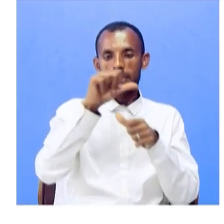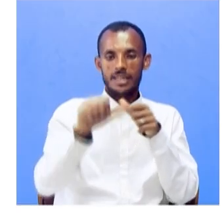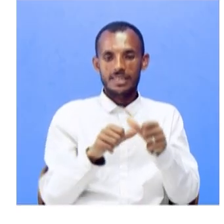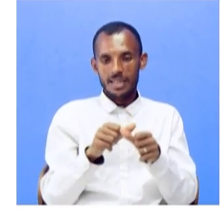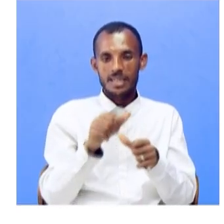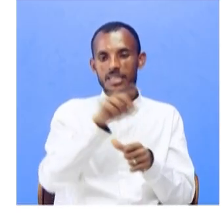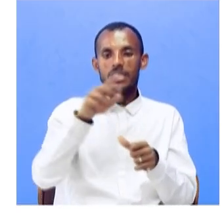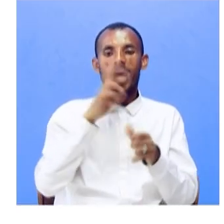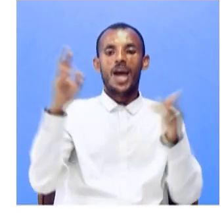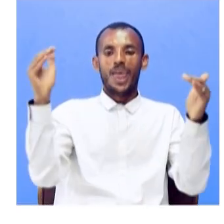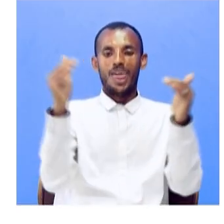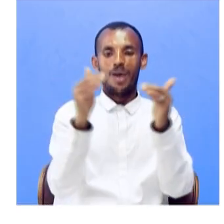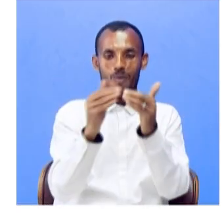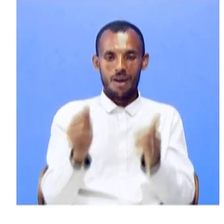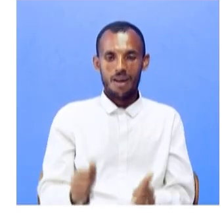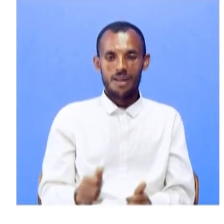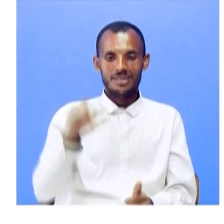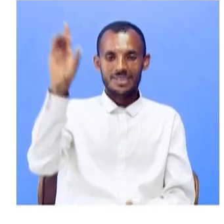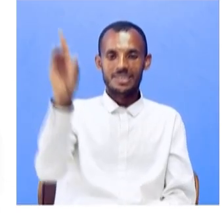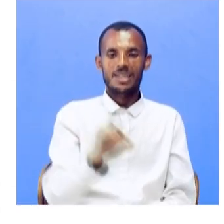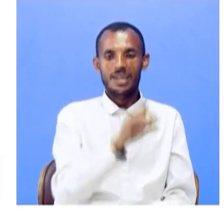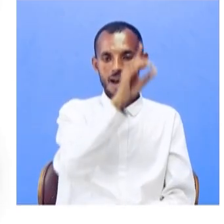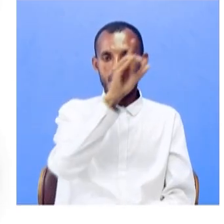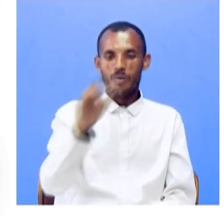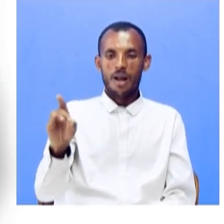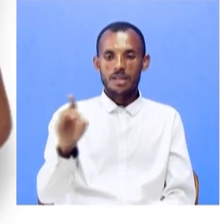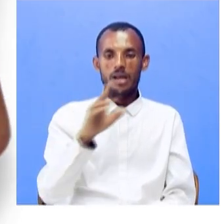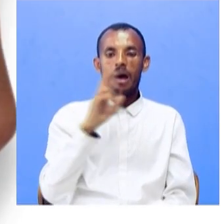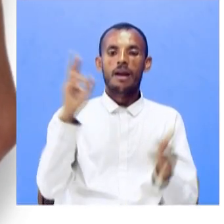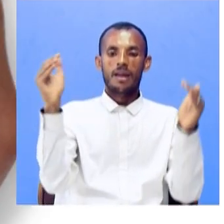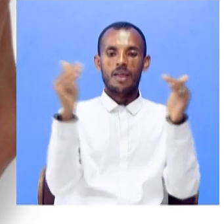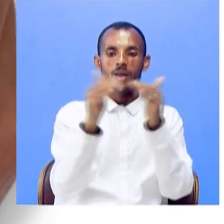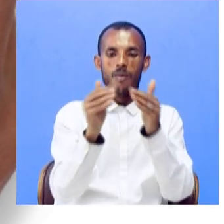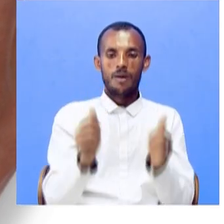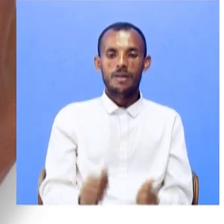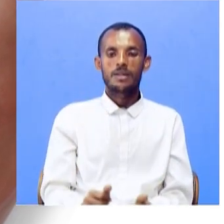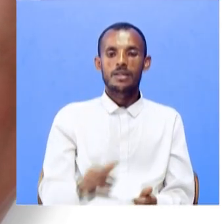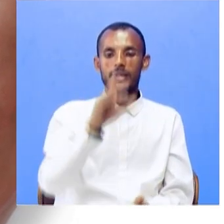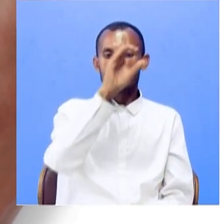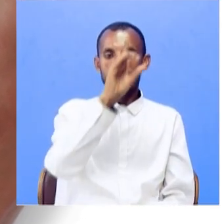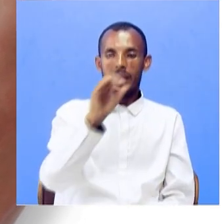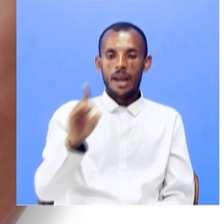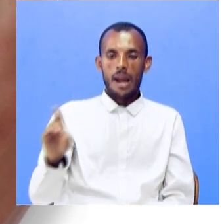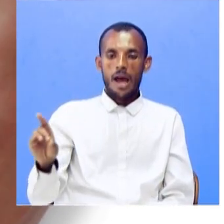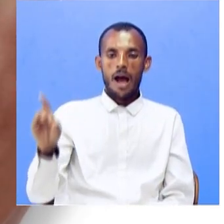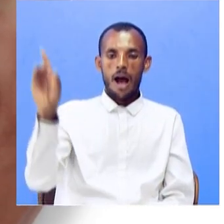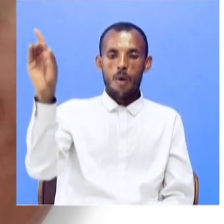of rectangle, the diagonals are congruent. So the diagonals are